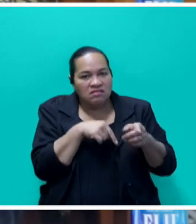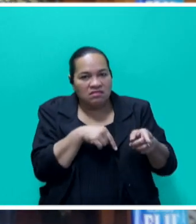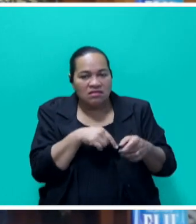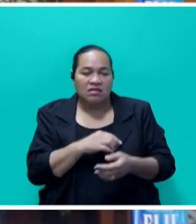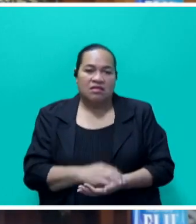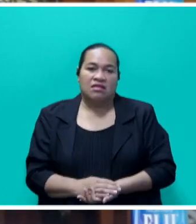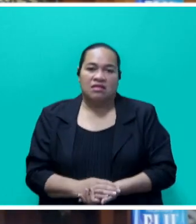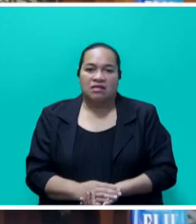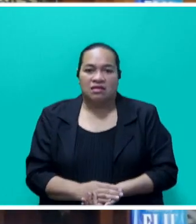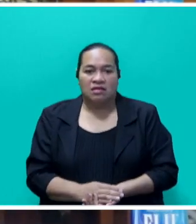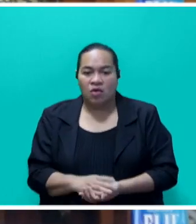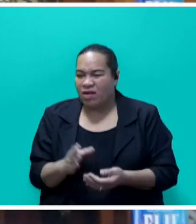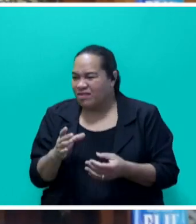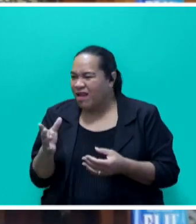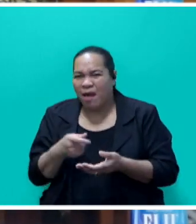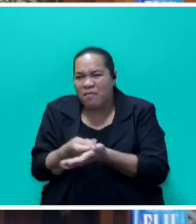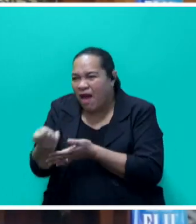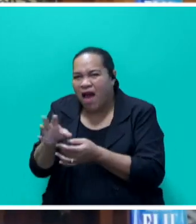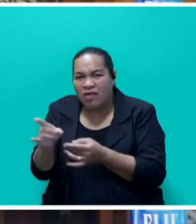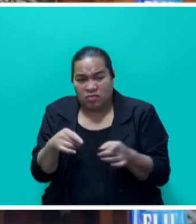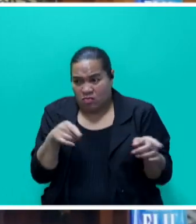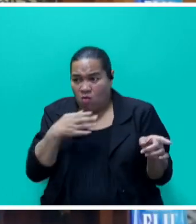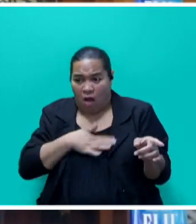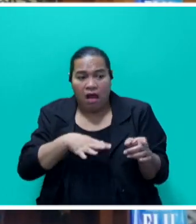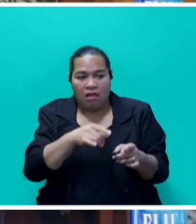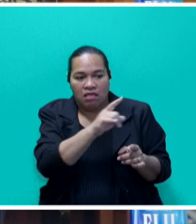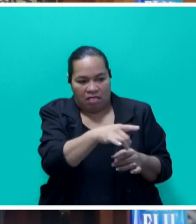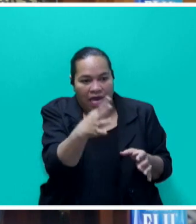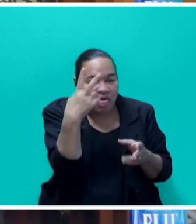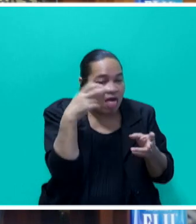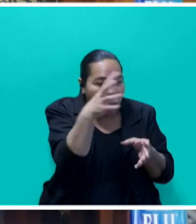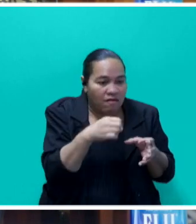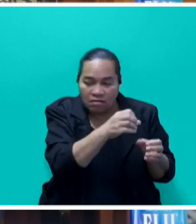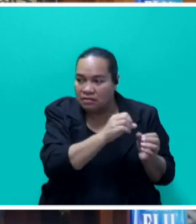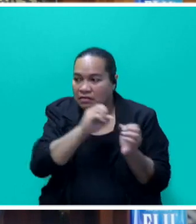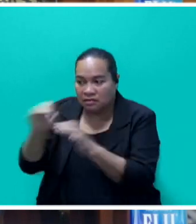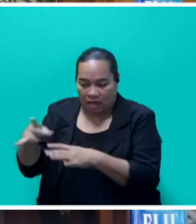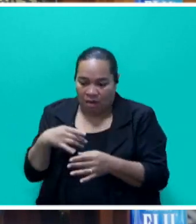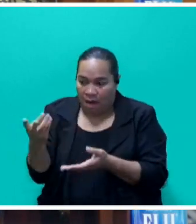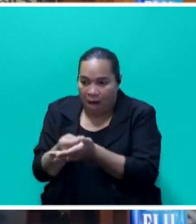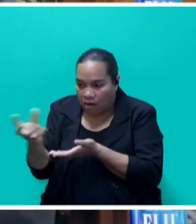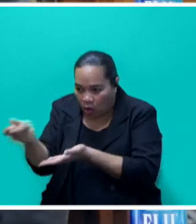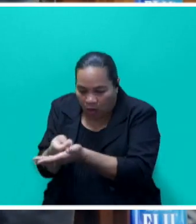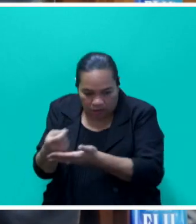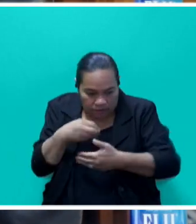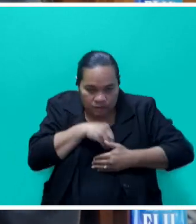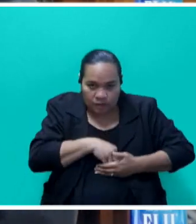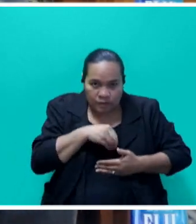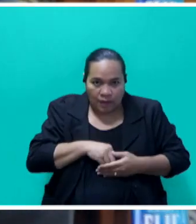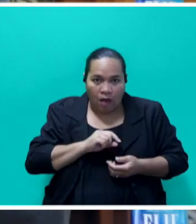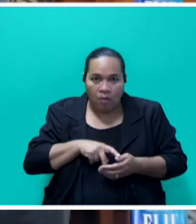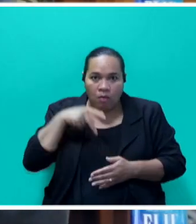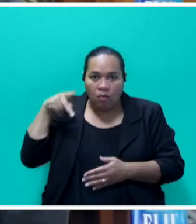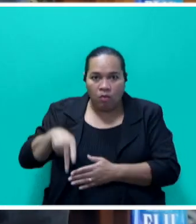offenders. It will become clearer as I delve further into the issue, Mr. Speaker. The